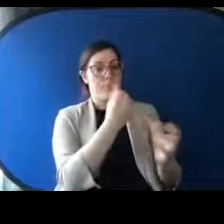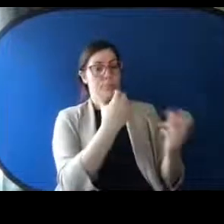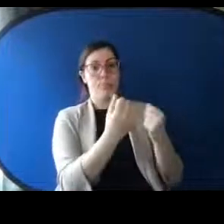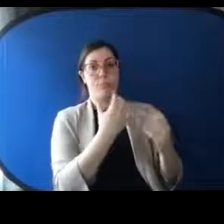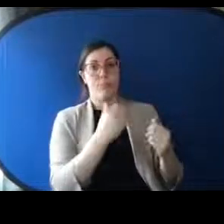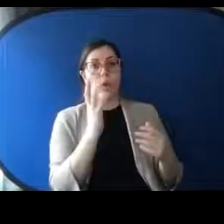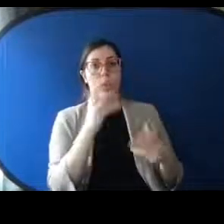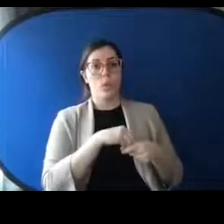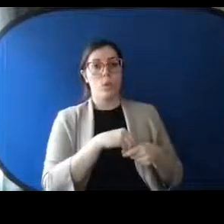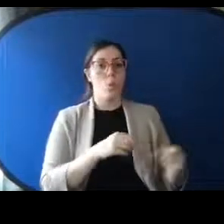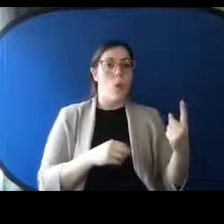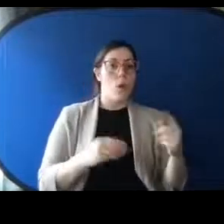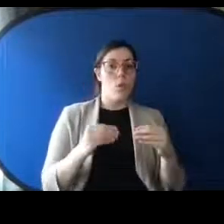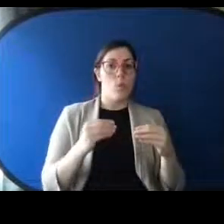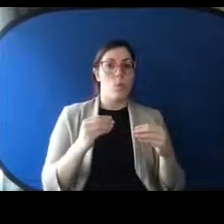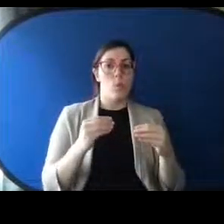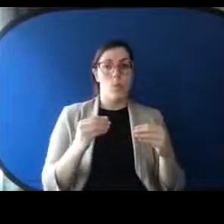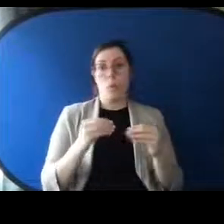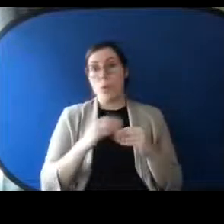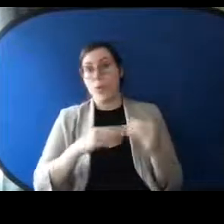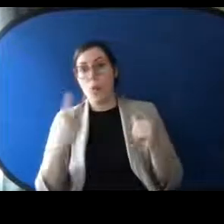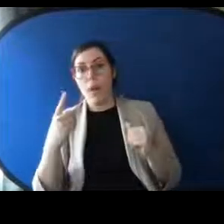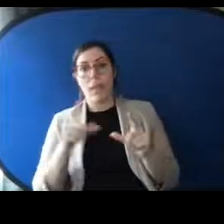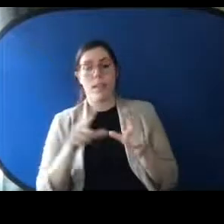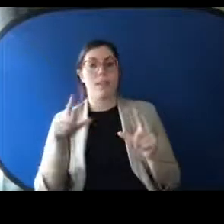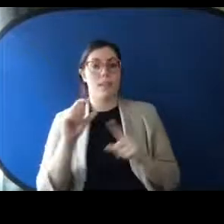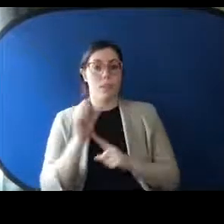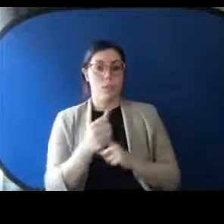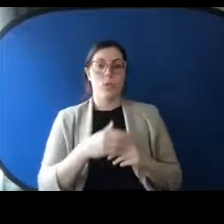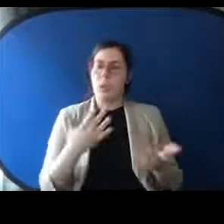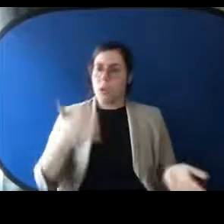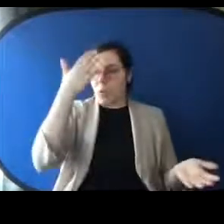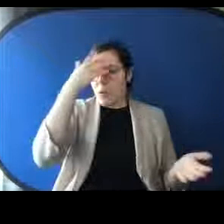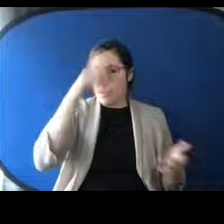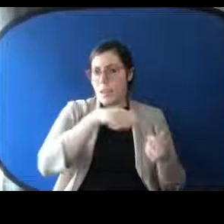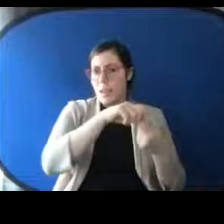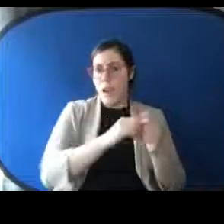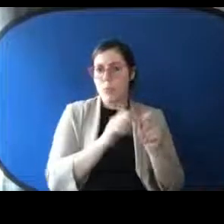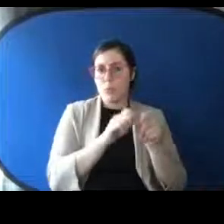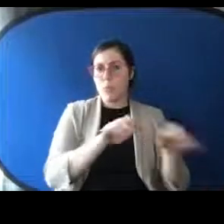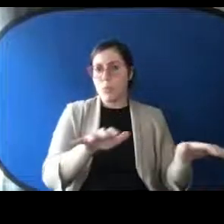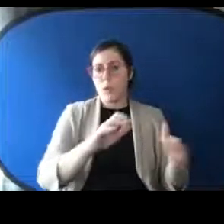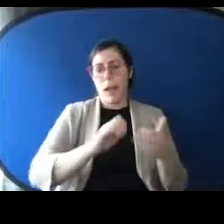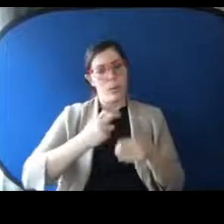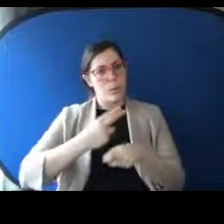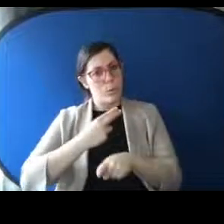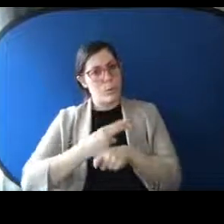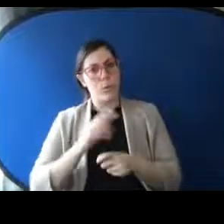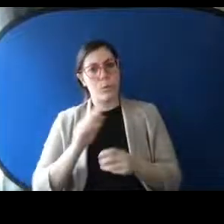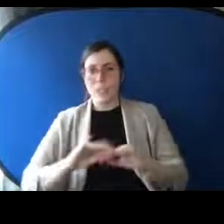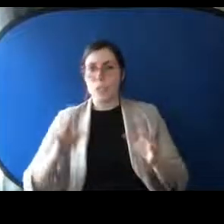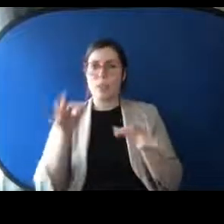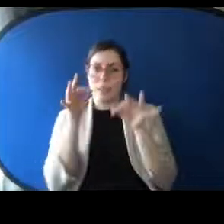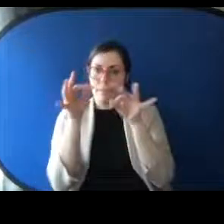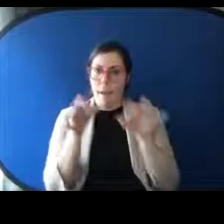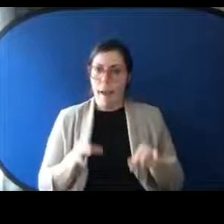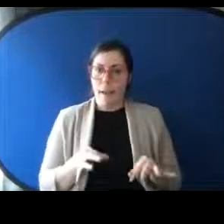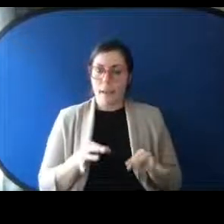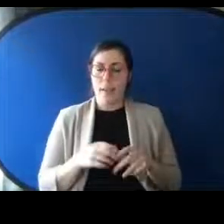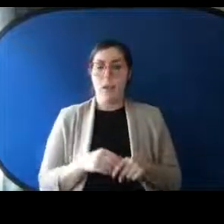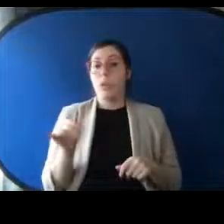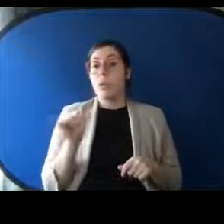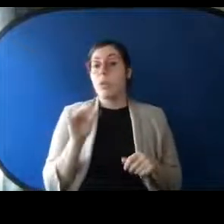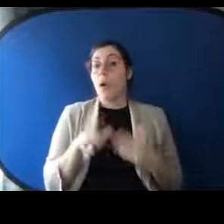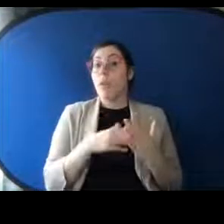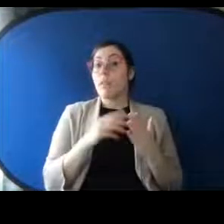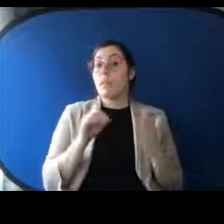these license conditions. So we already know exactly how we can distribute it and exactly how we can use it. It's clearly defined. In other words, all the data is